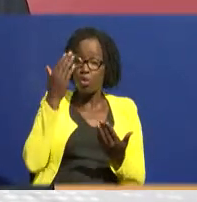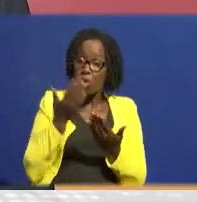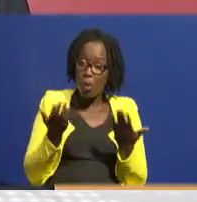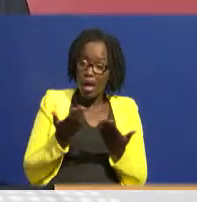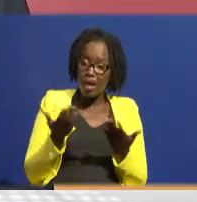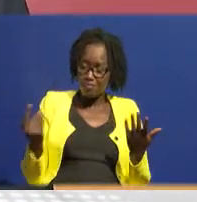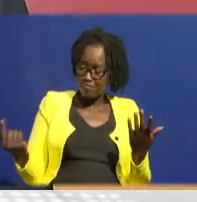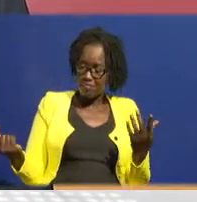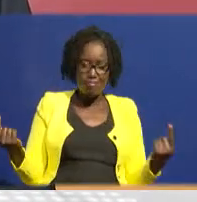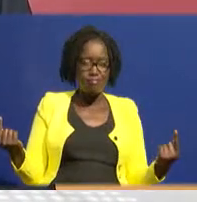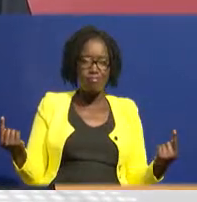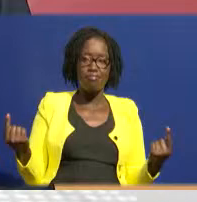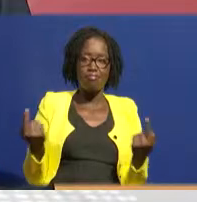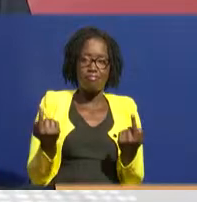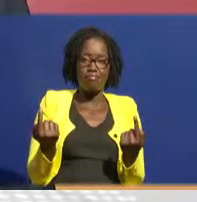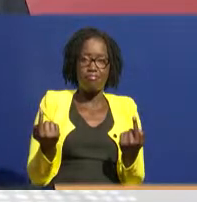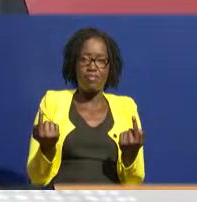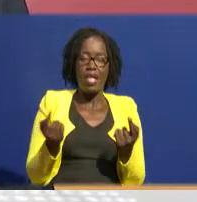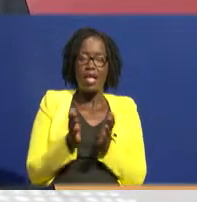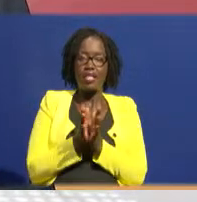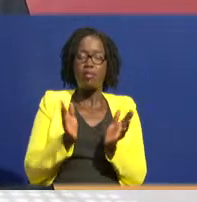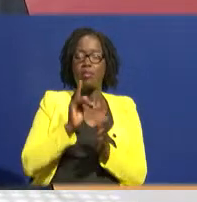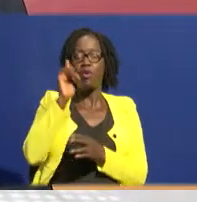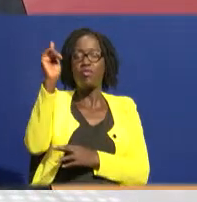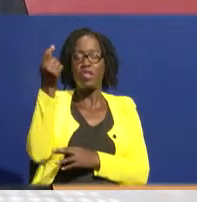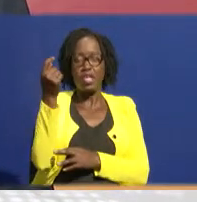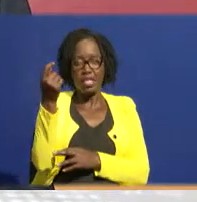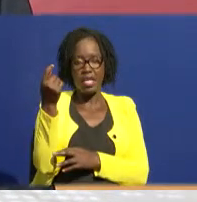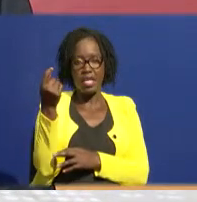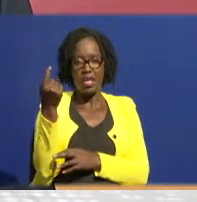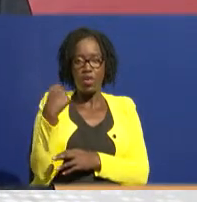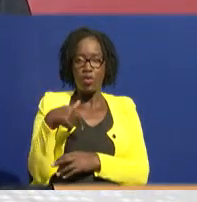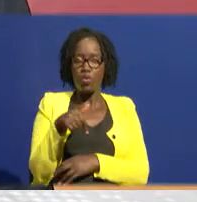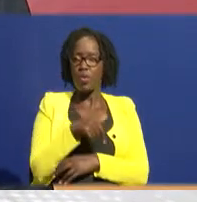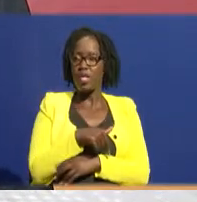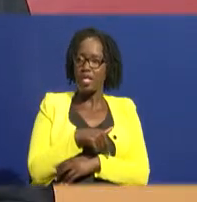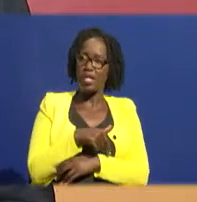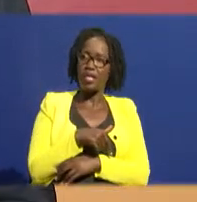So we, even us as the Republic of Kenya, we actually